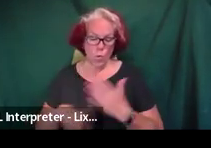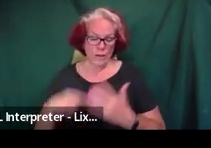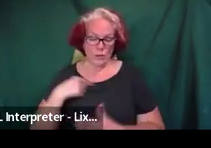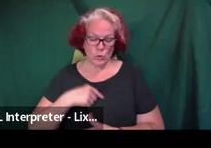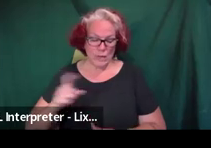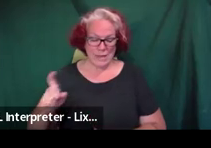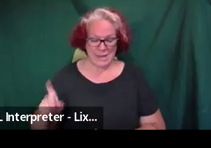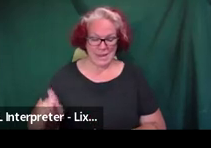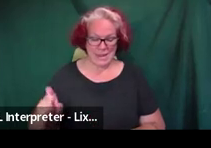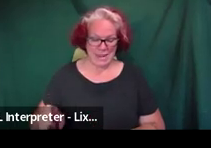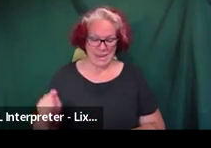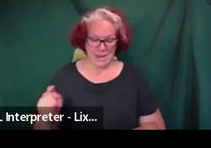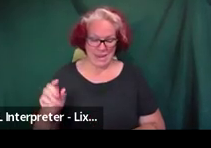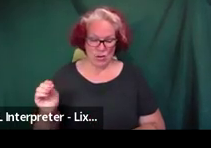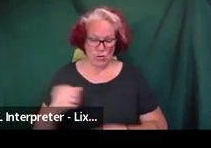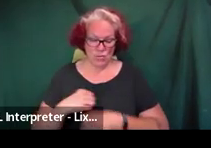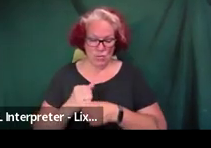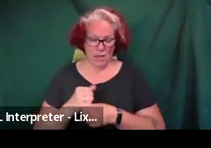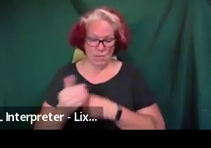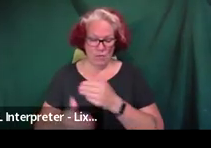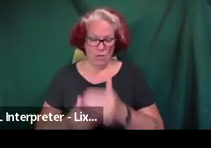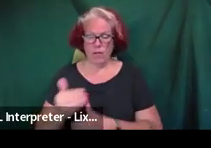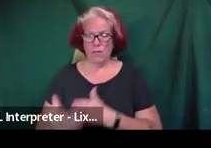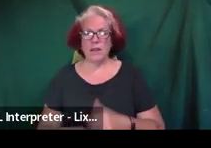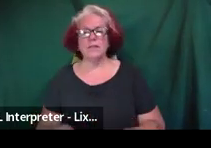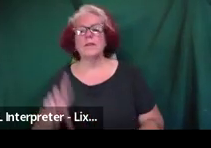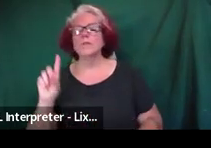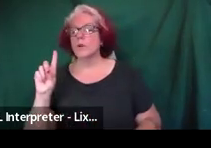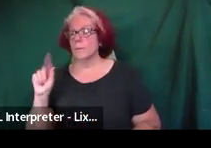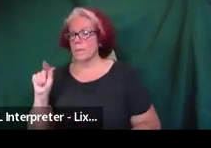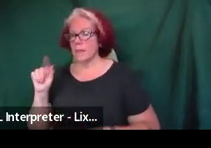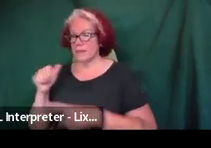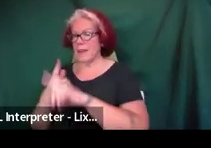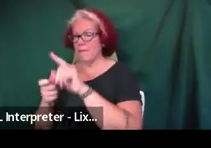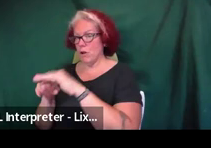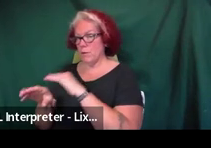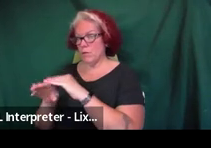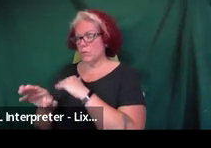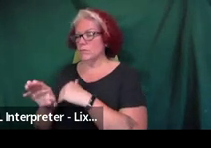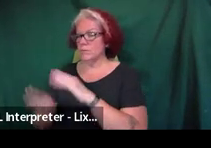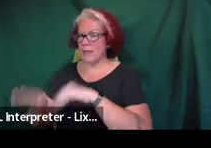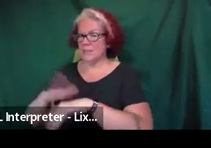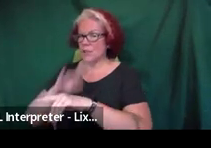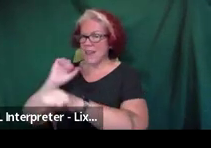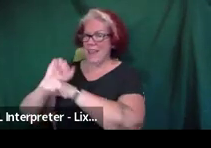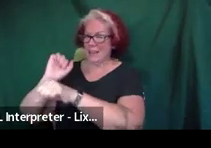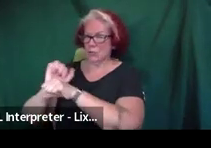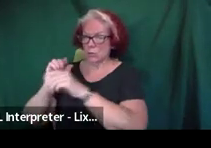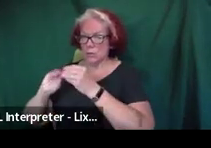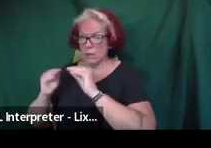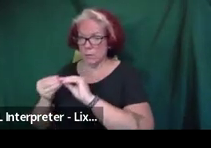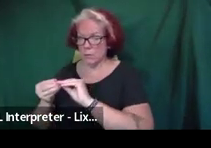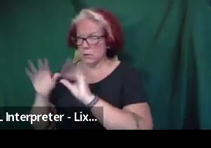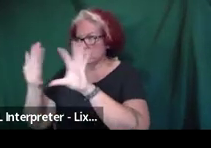to make progress on this? So data for enrollment that's based on actuals that will then be